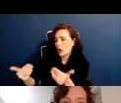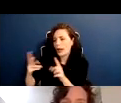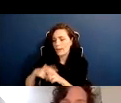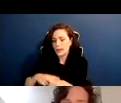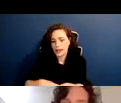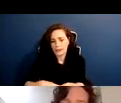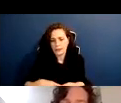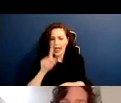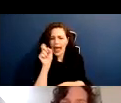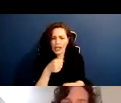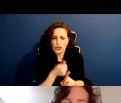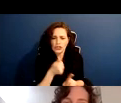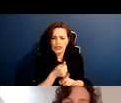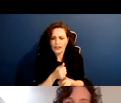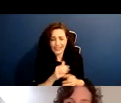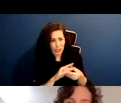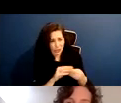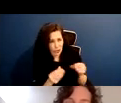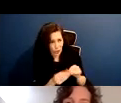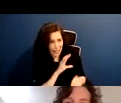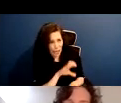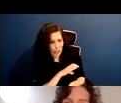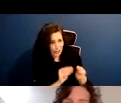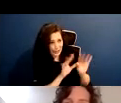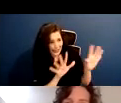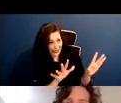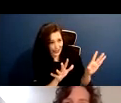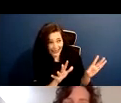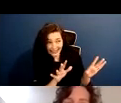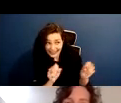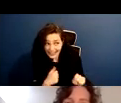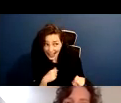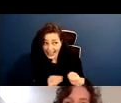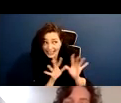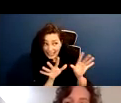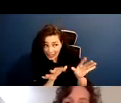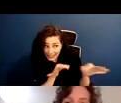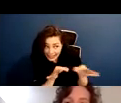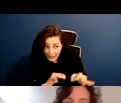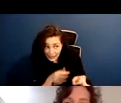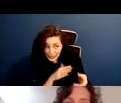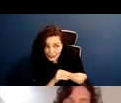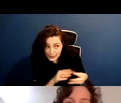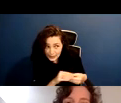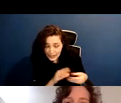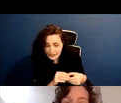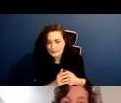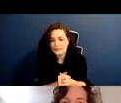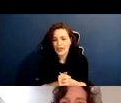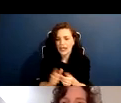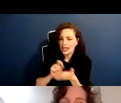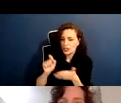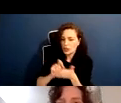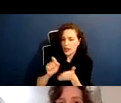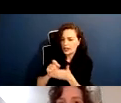characters clear? Can I clearly explain what the story is? Is the writing in my voice, or is it too